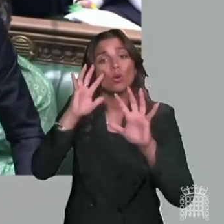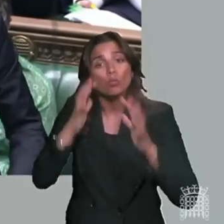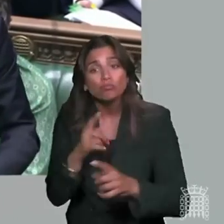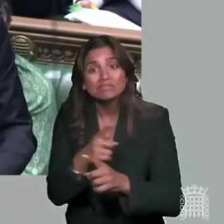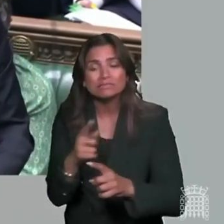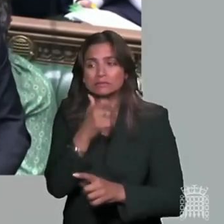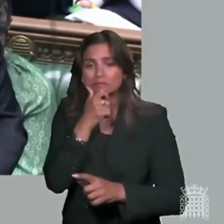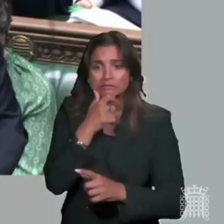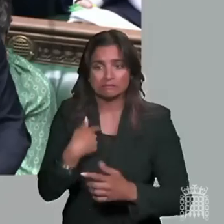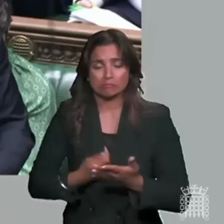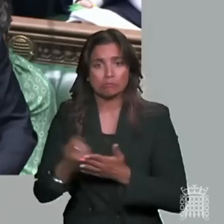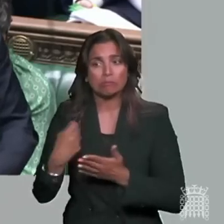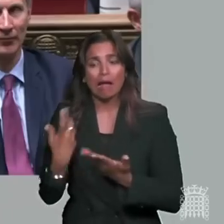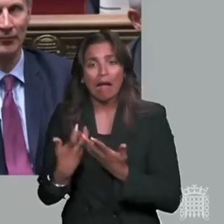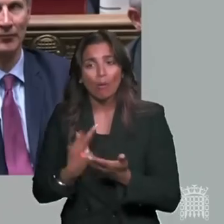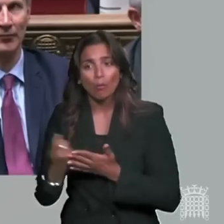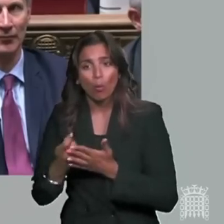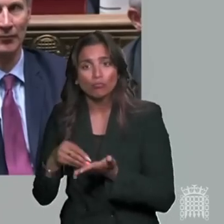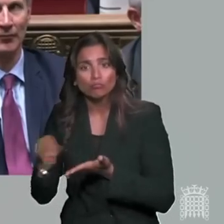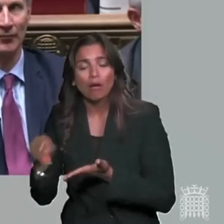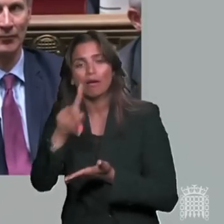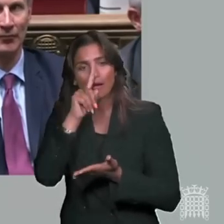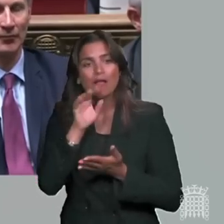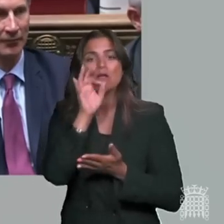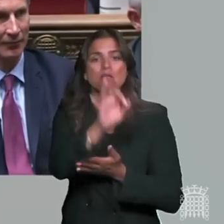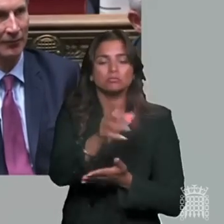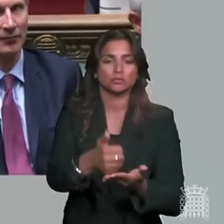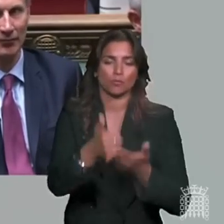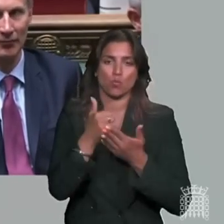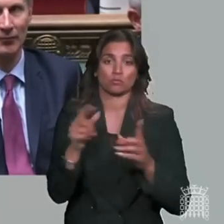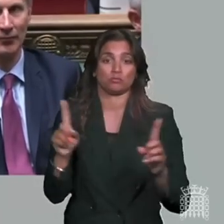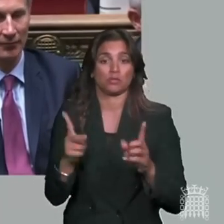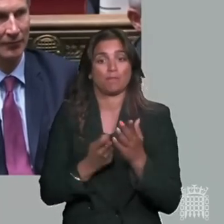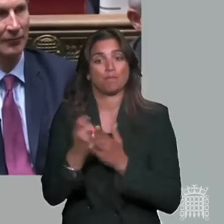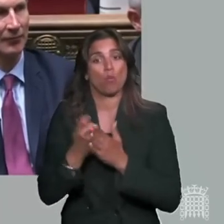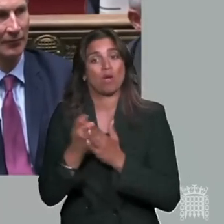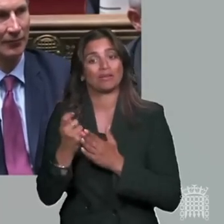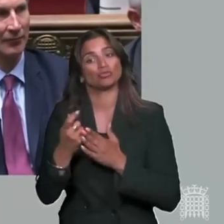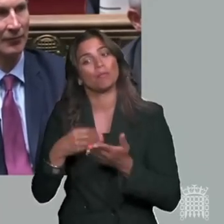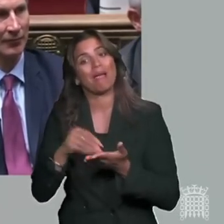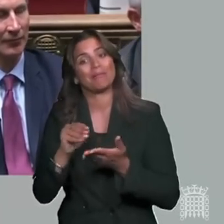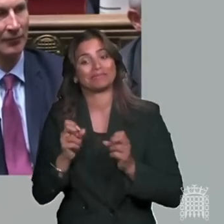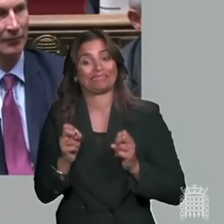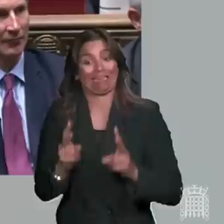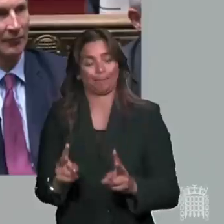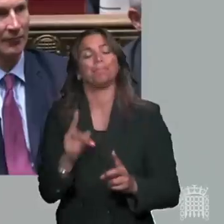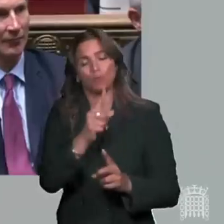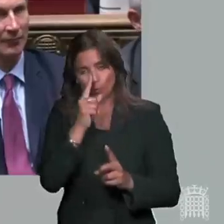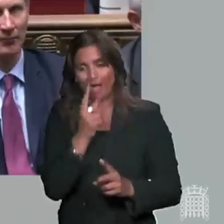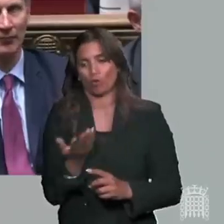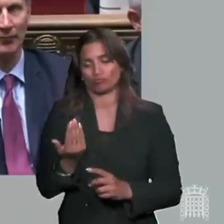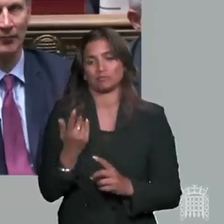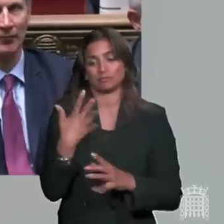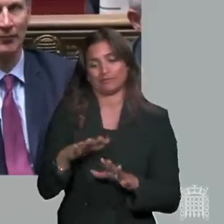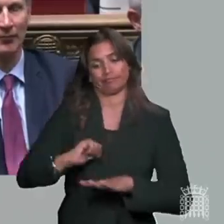can do is ask for help through the Support for Mortgage Interest Payment Scheme, which has recently been adjusted. That support is there available for them. And